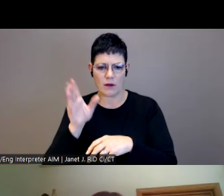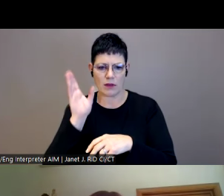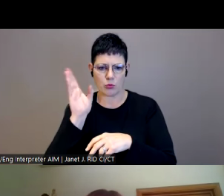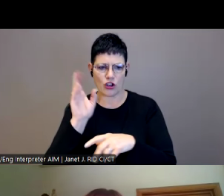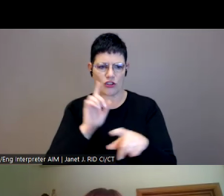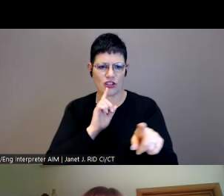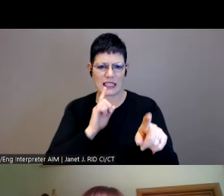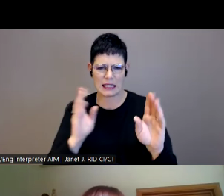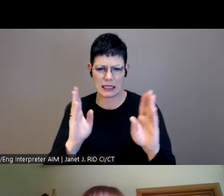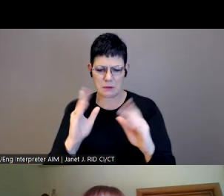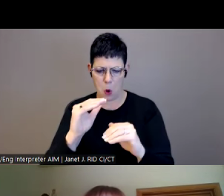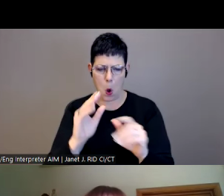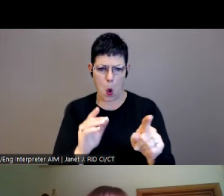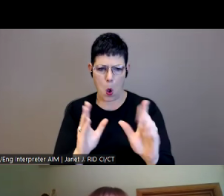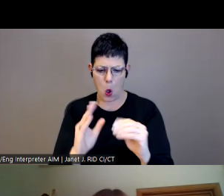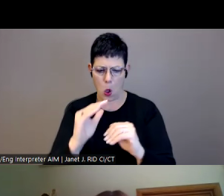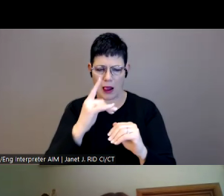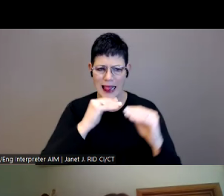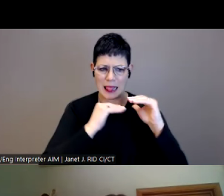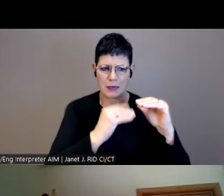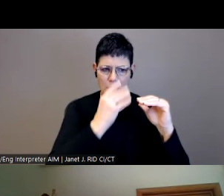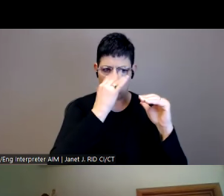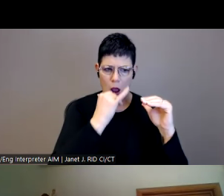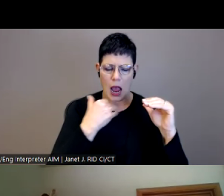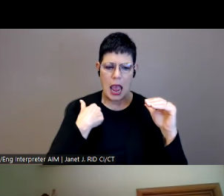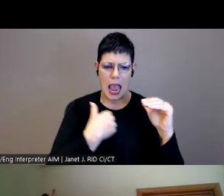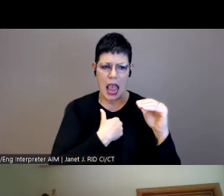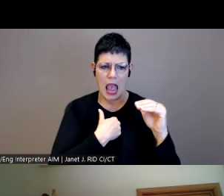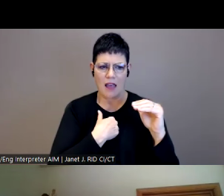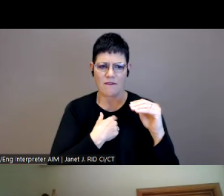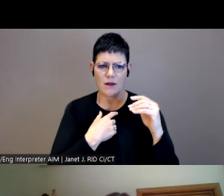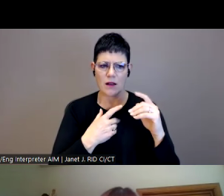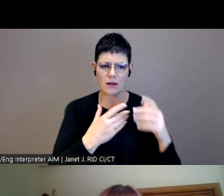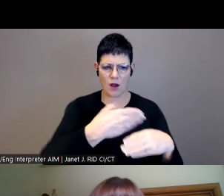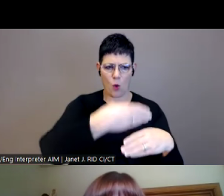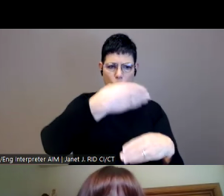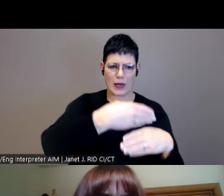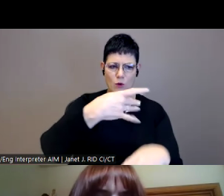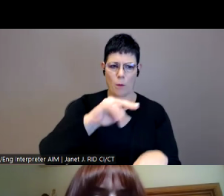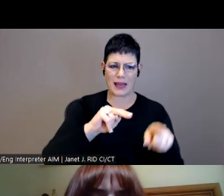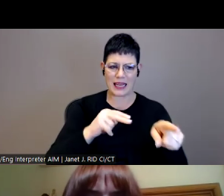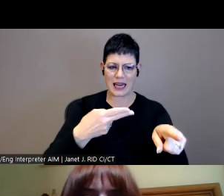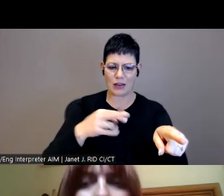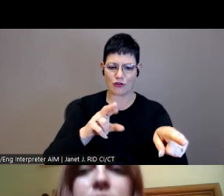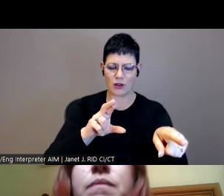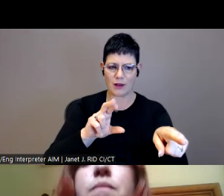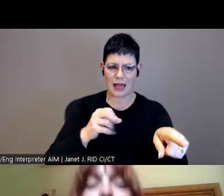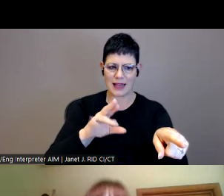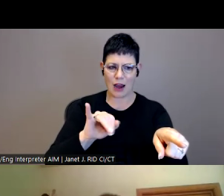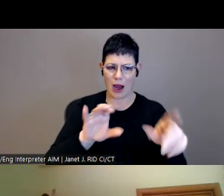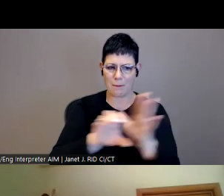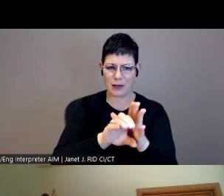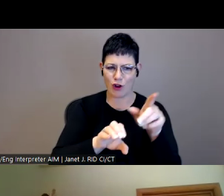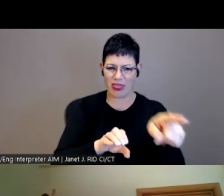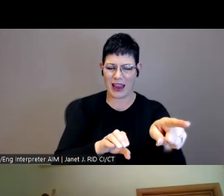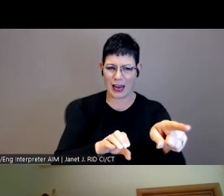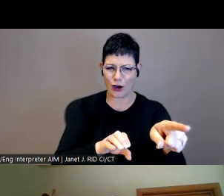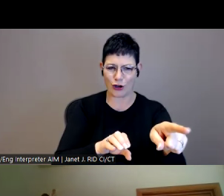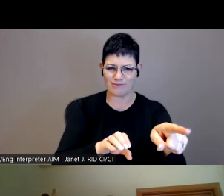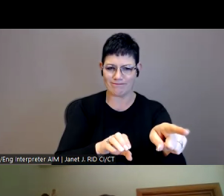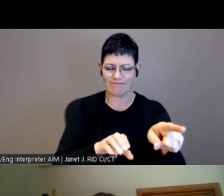quite small because we have still got a pinned version, and I think the users are still seeing the